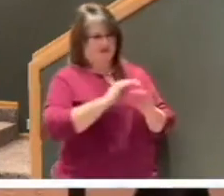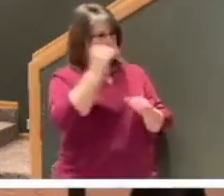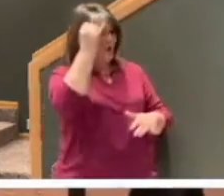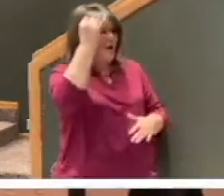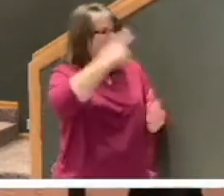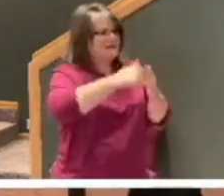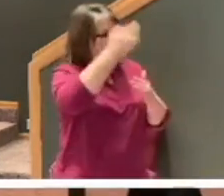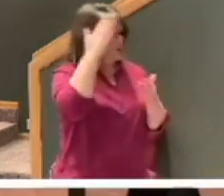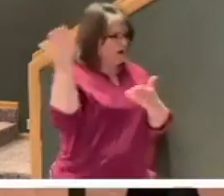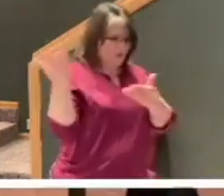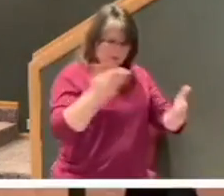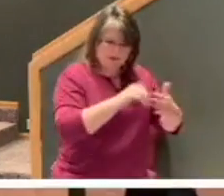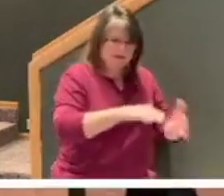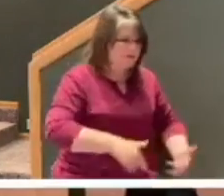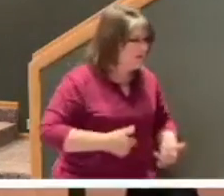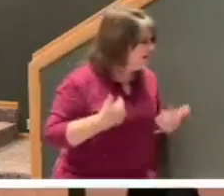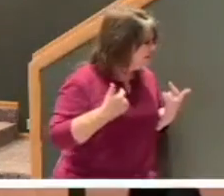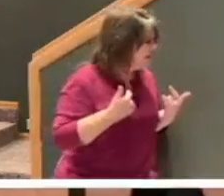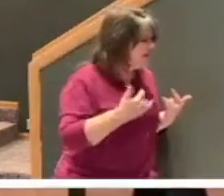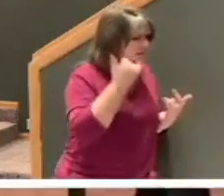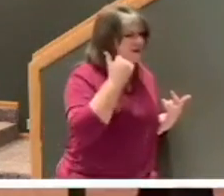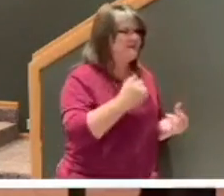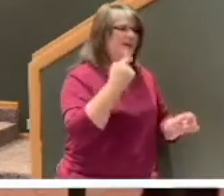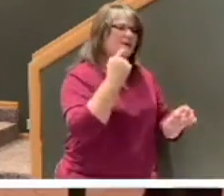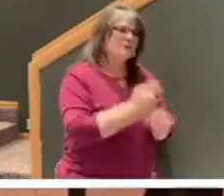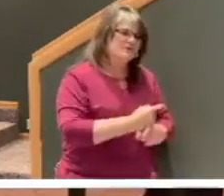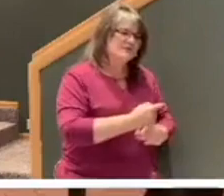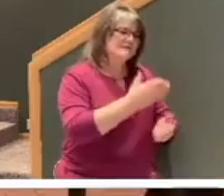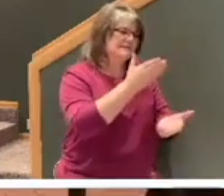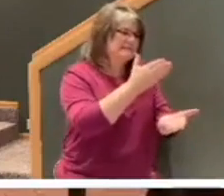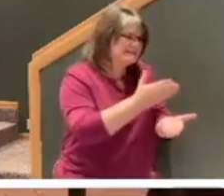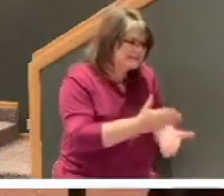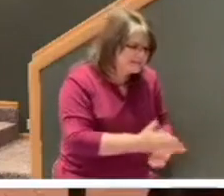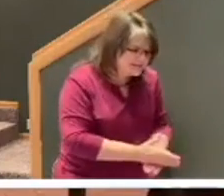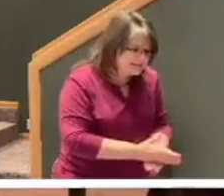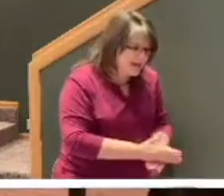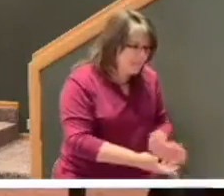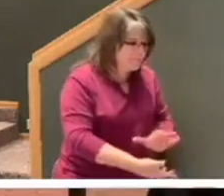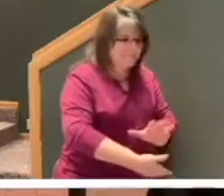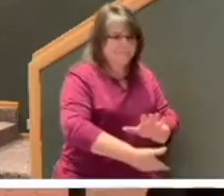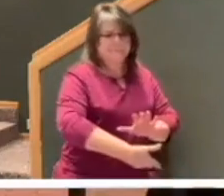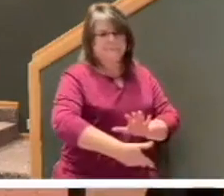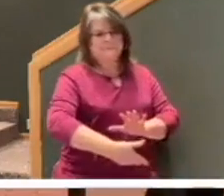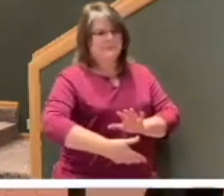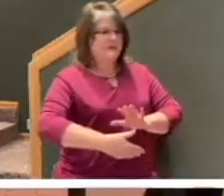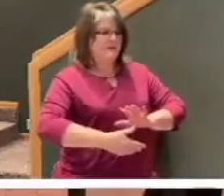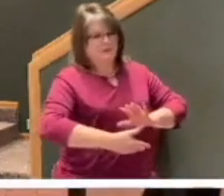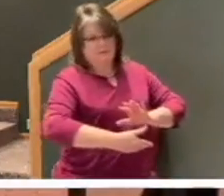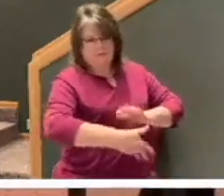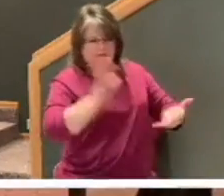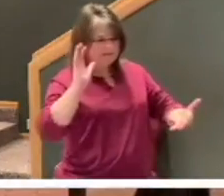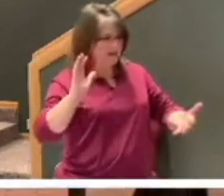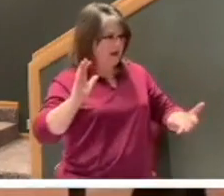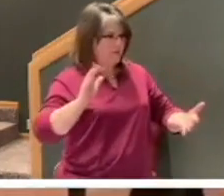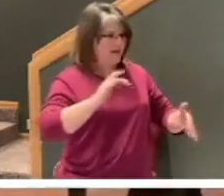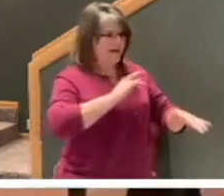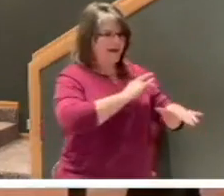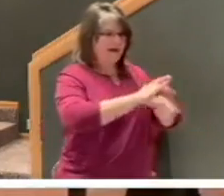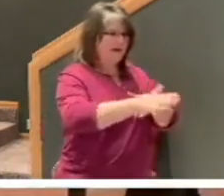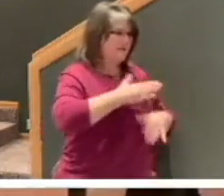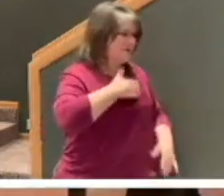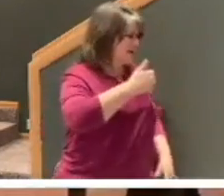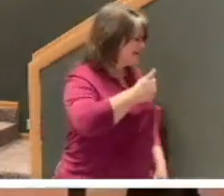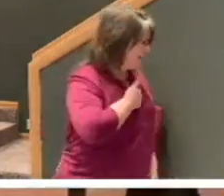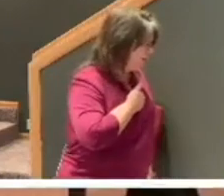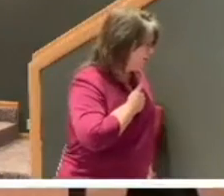God was going to be bringing into my life if I would just stop messing around and empty